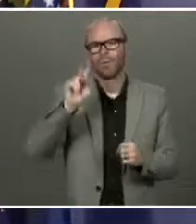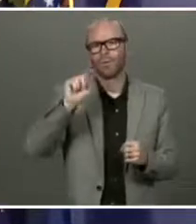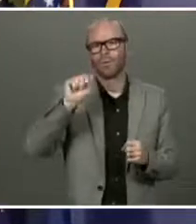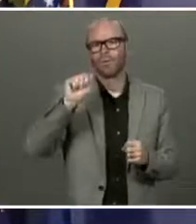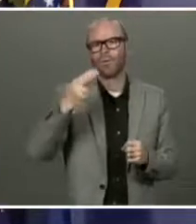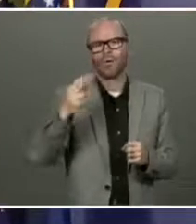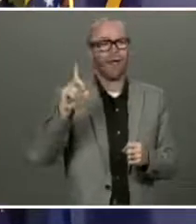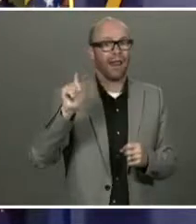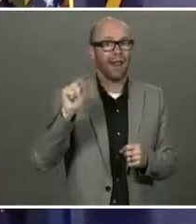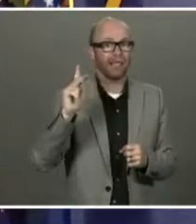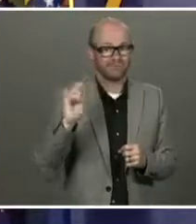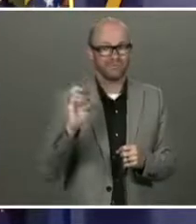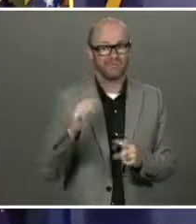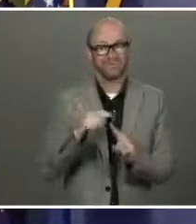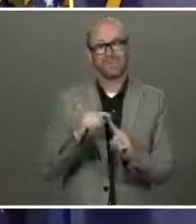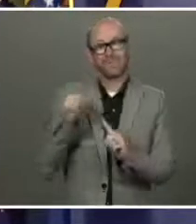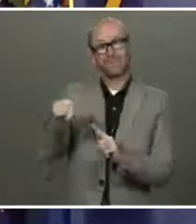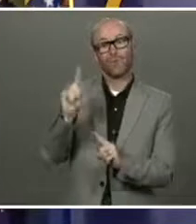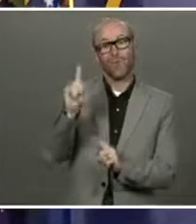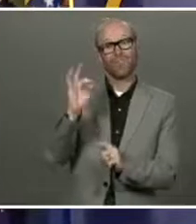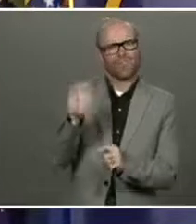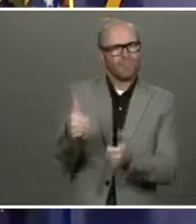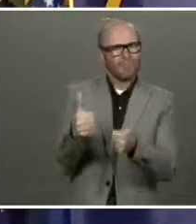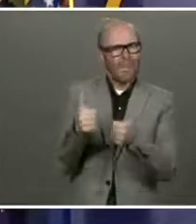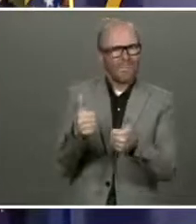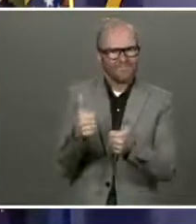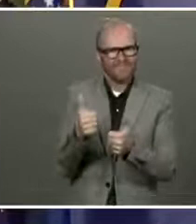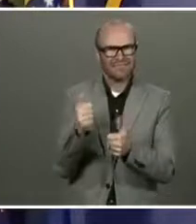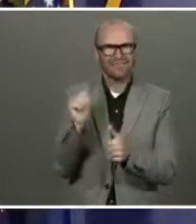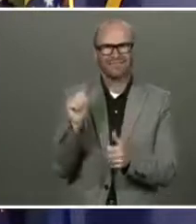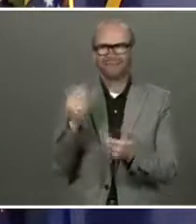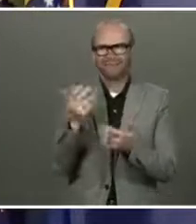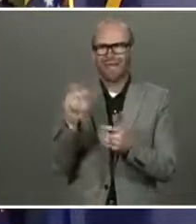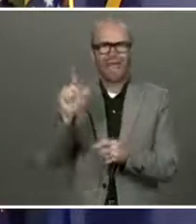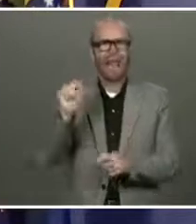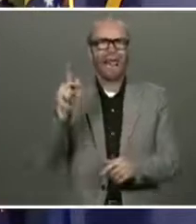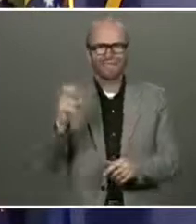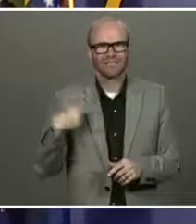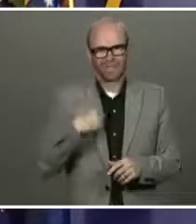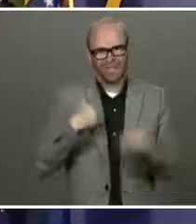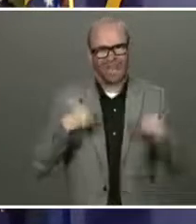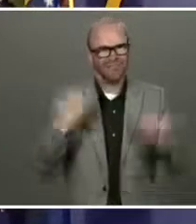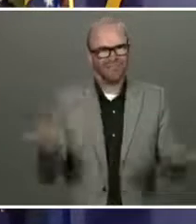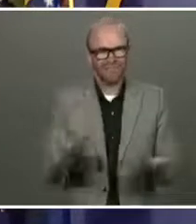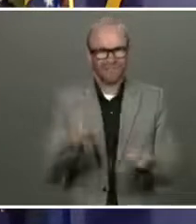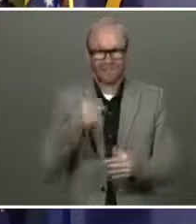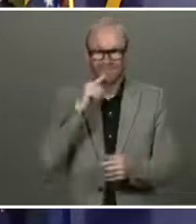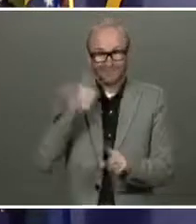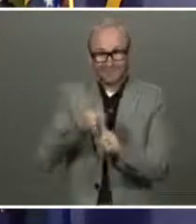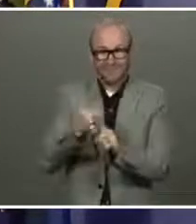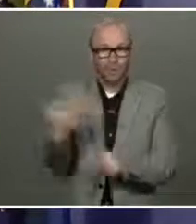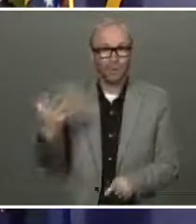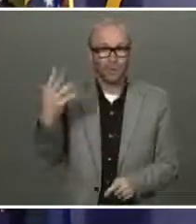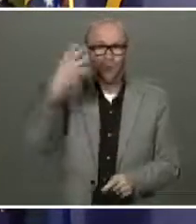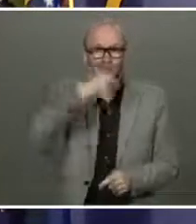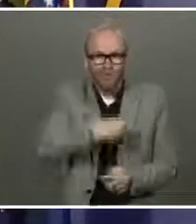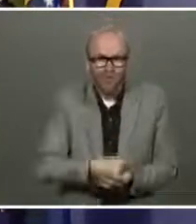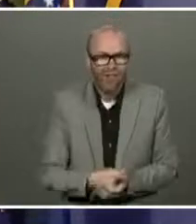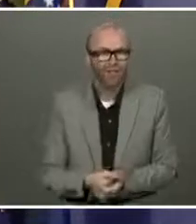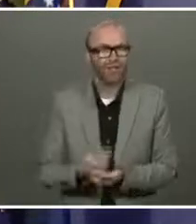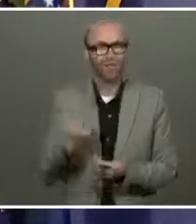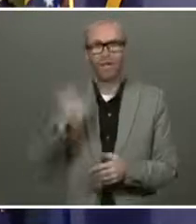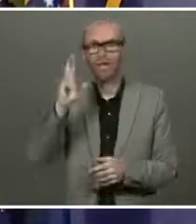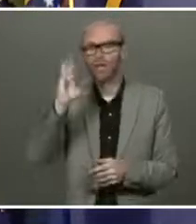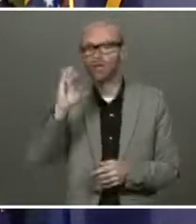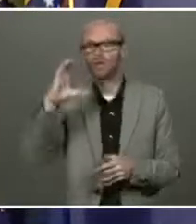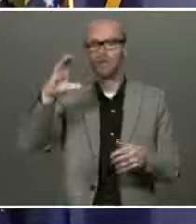one of the best assets and most underutilized assets we have in this, from just a natural beauty,